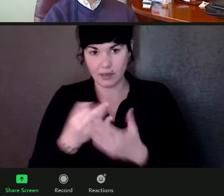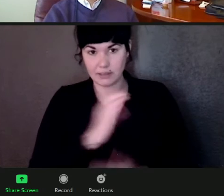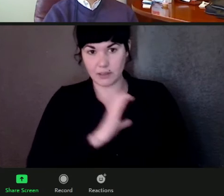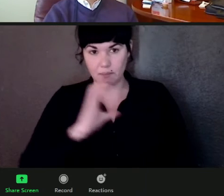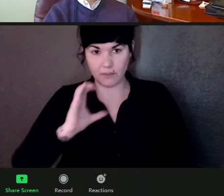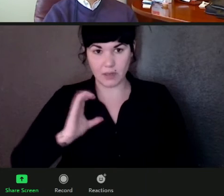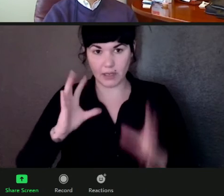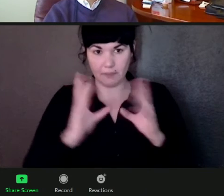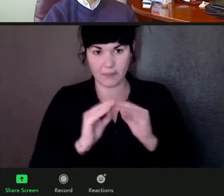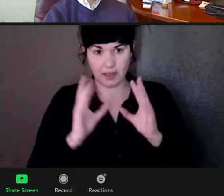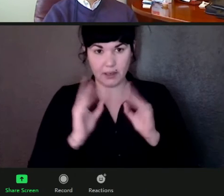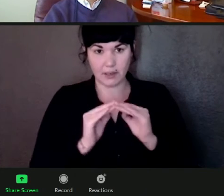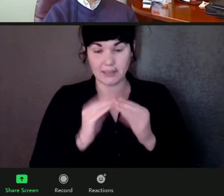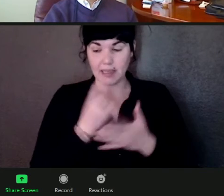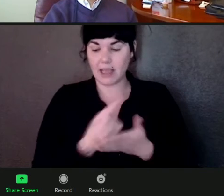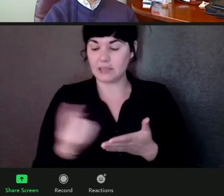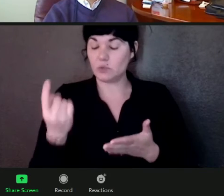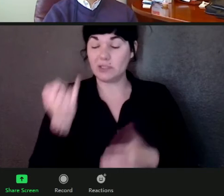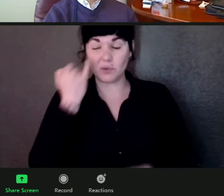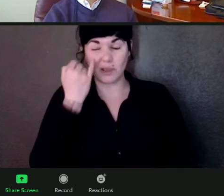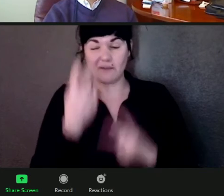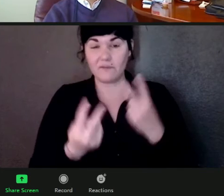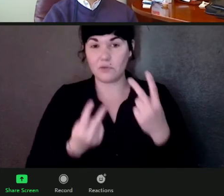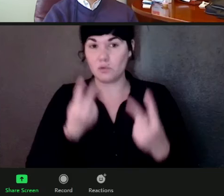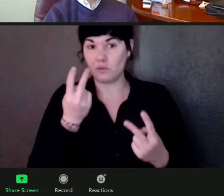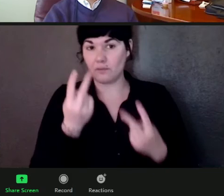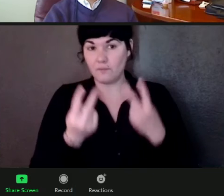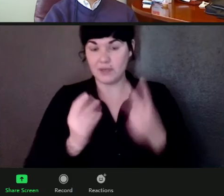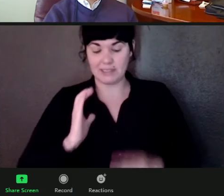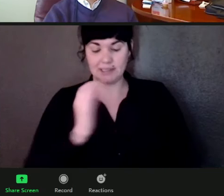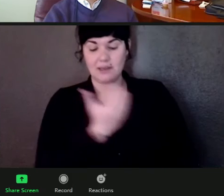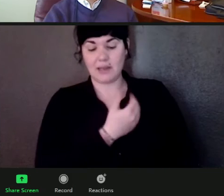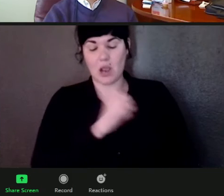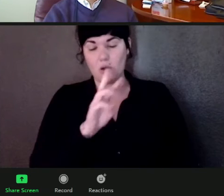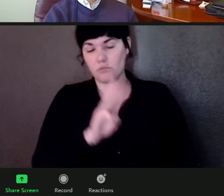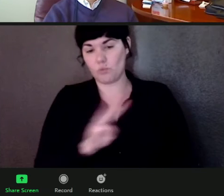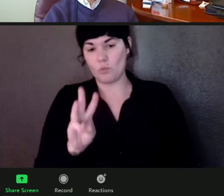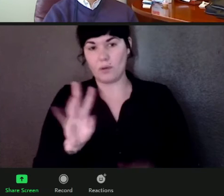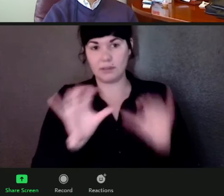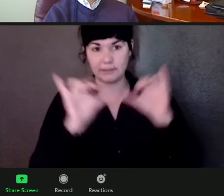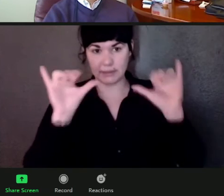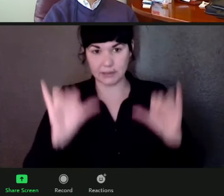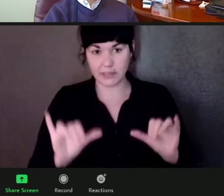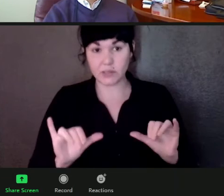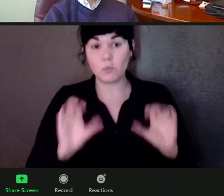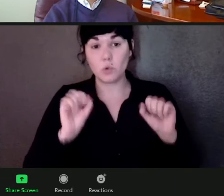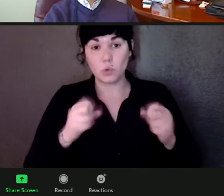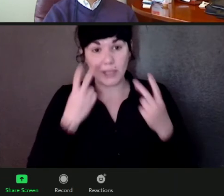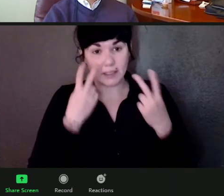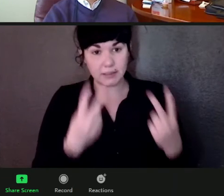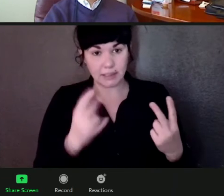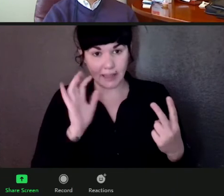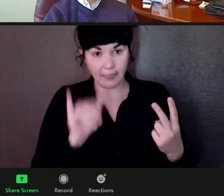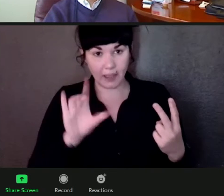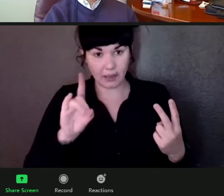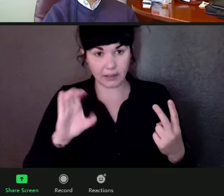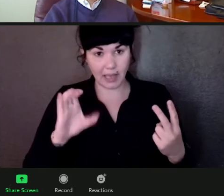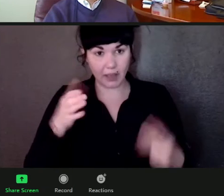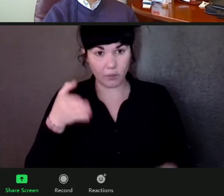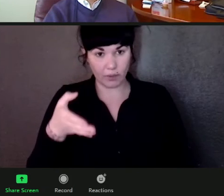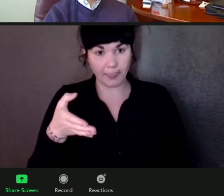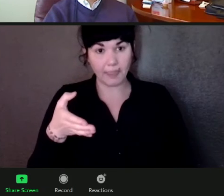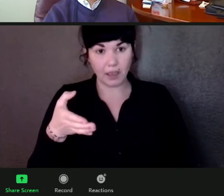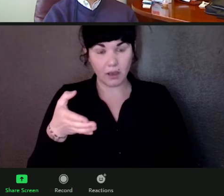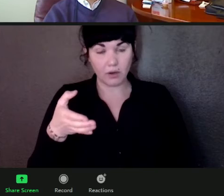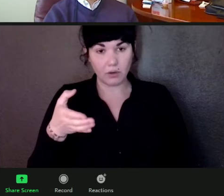to that meeting or the upcoming board meeting that's on Tuesday, the documents will be there as well. It will give you an opportunity to